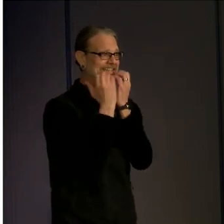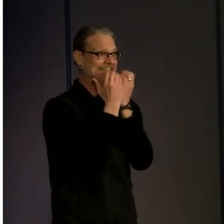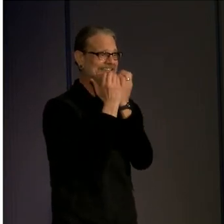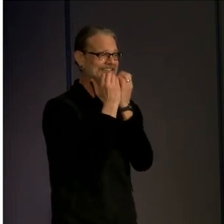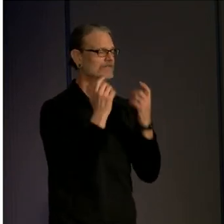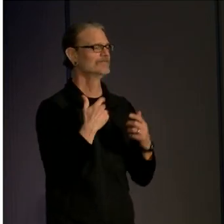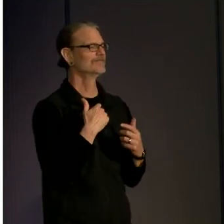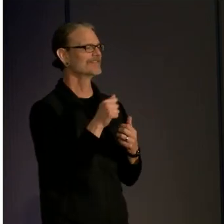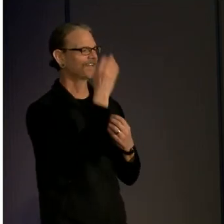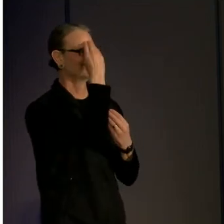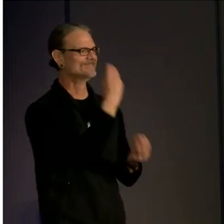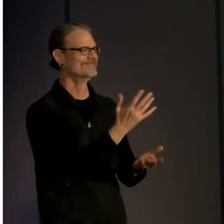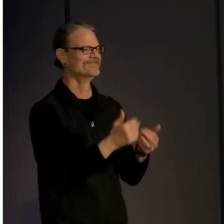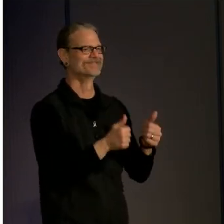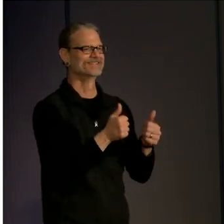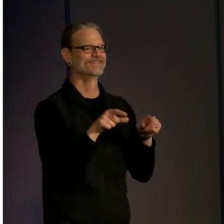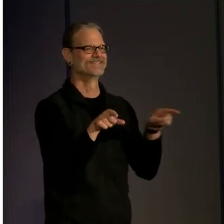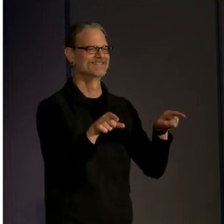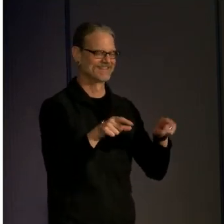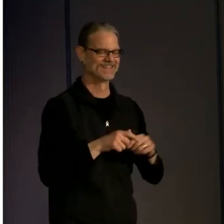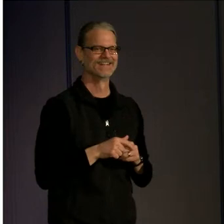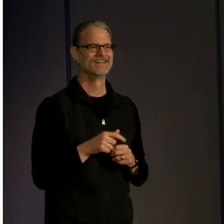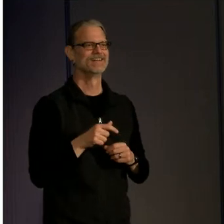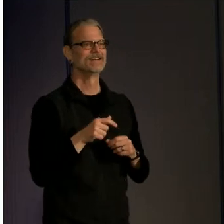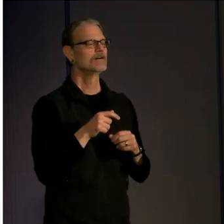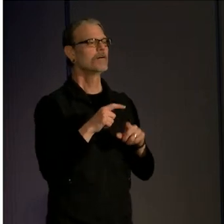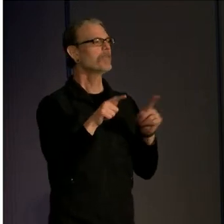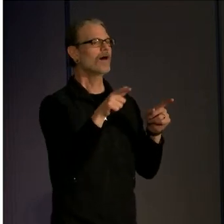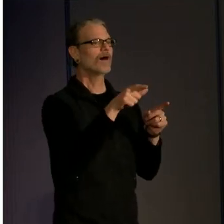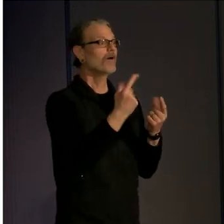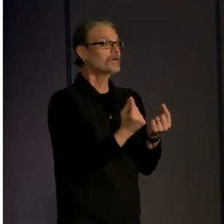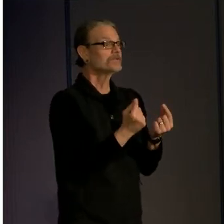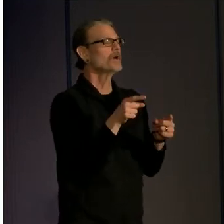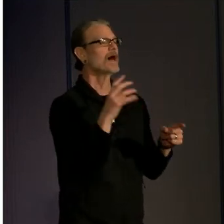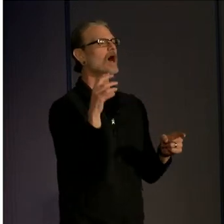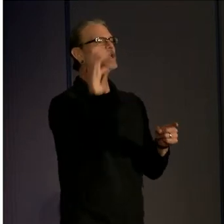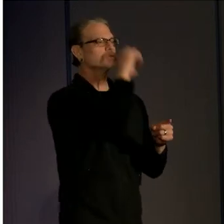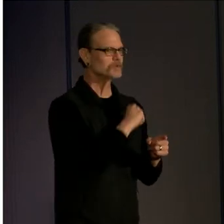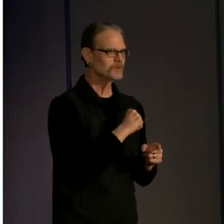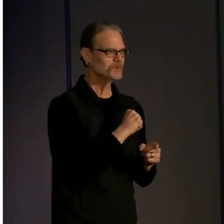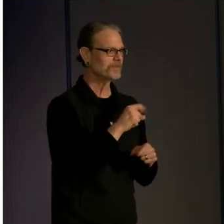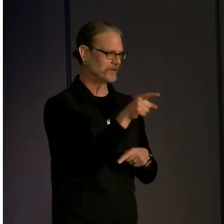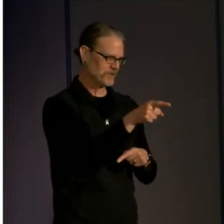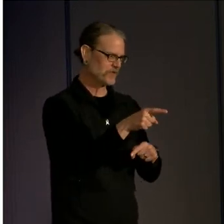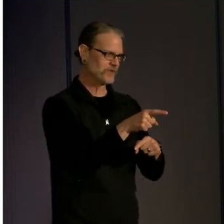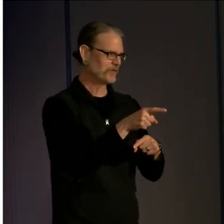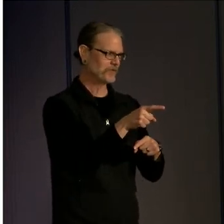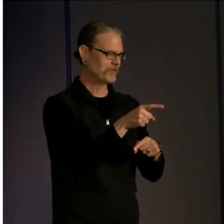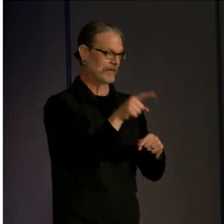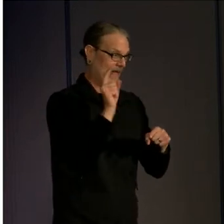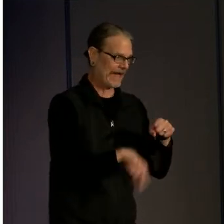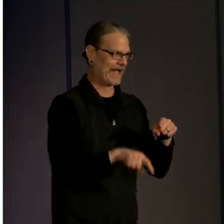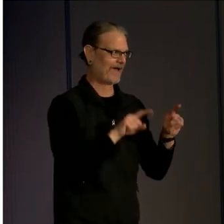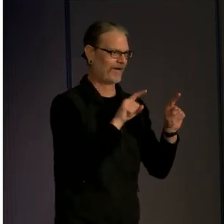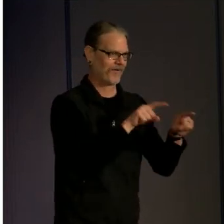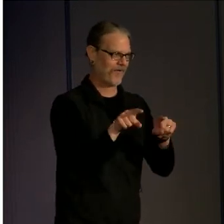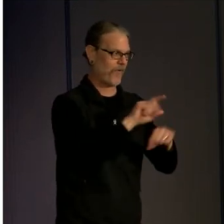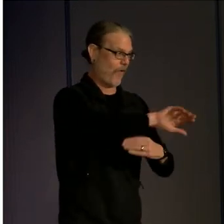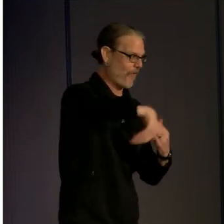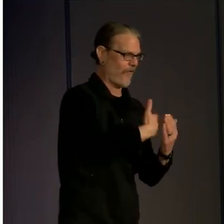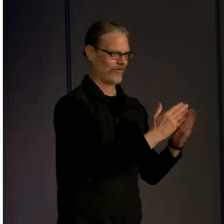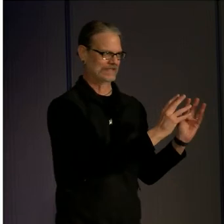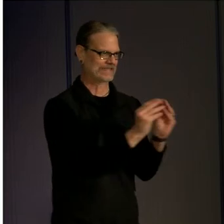the strategies I brought up at the beginning were just assume that you are not going to be going to all the sessions you intended to, and take